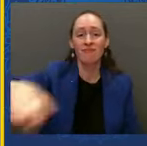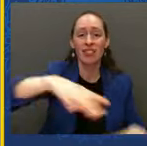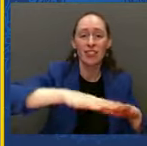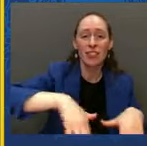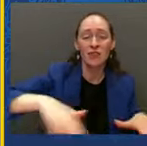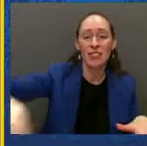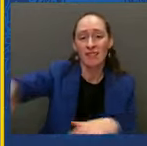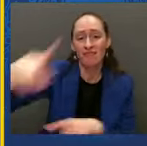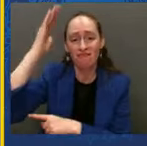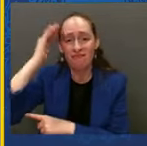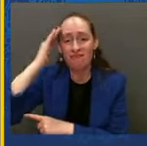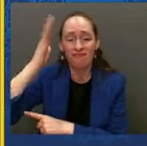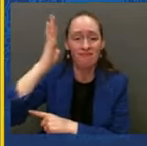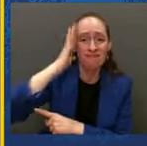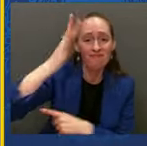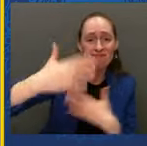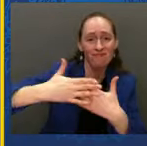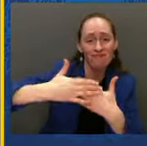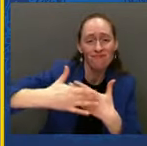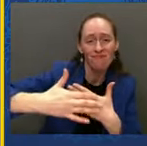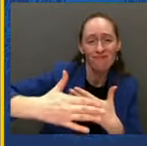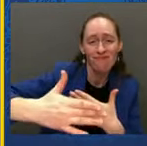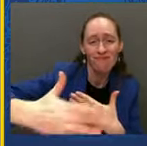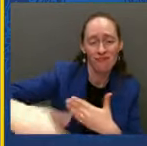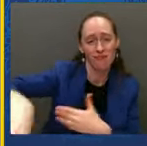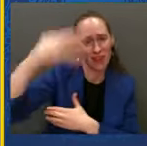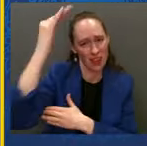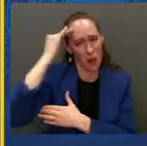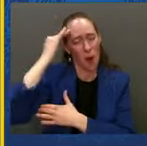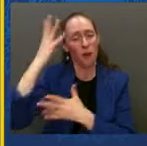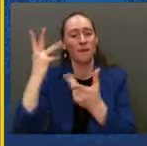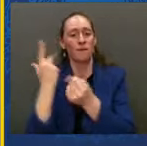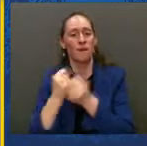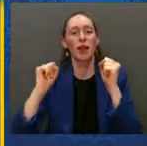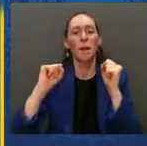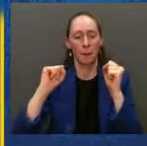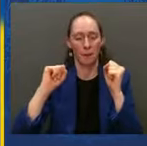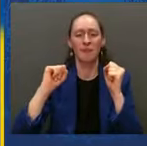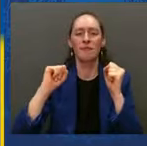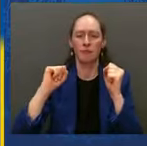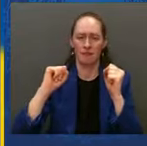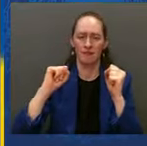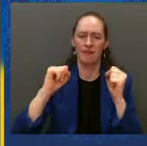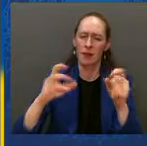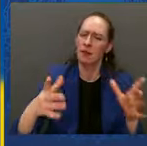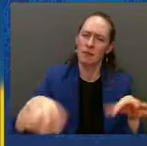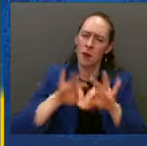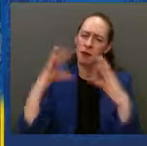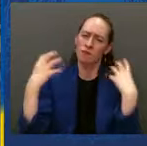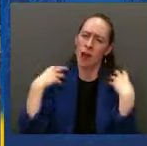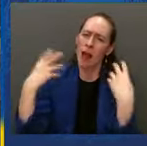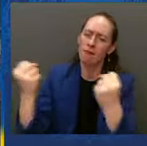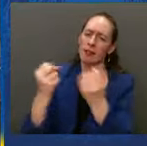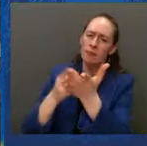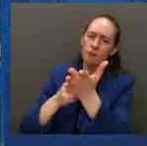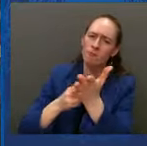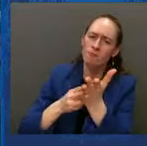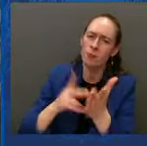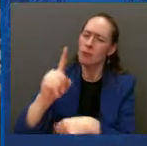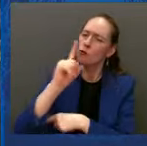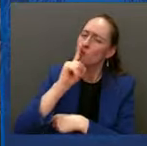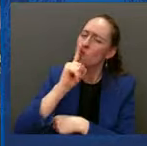the tyrant and the hope of the brave and the truth of the ages. Freedom. Stand with us. We will stand with